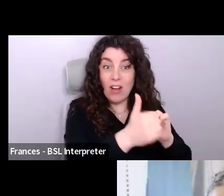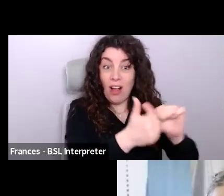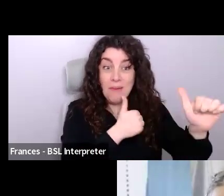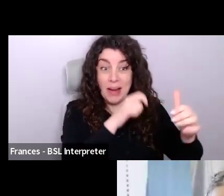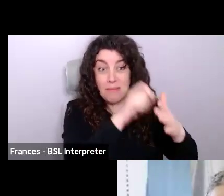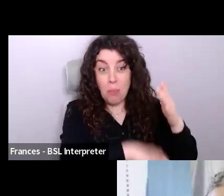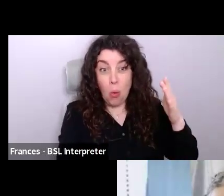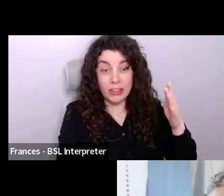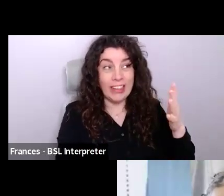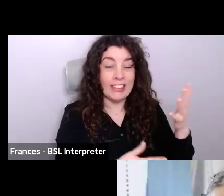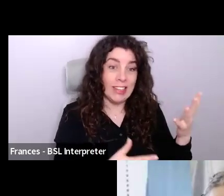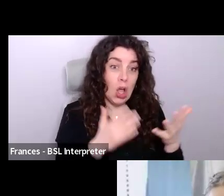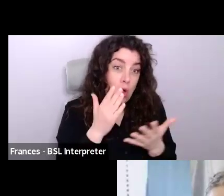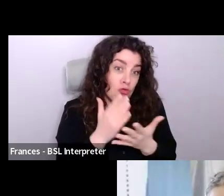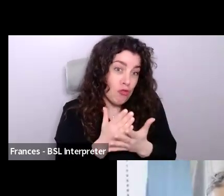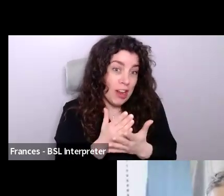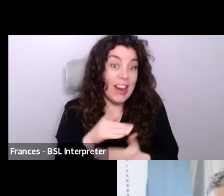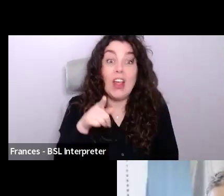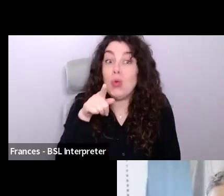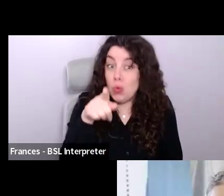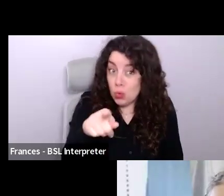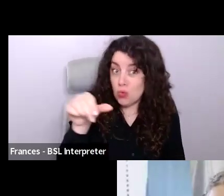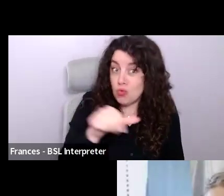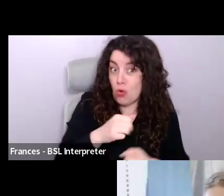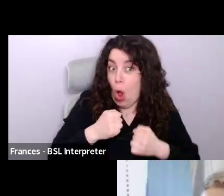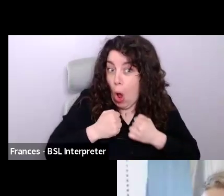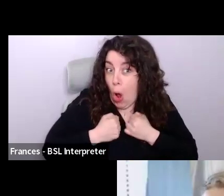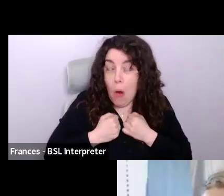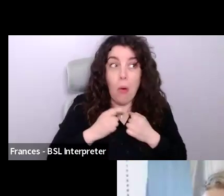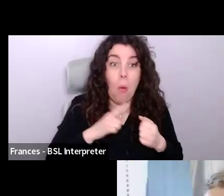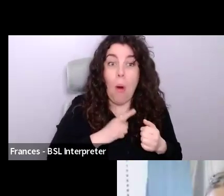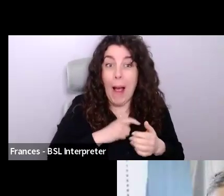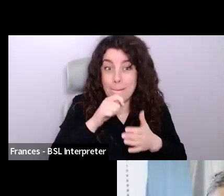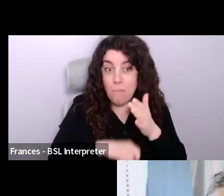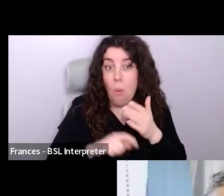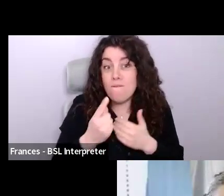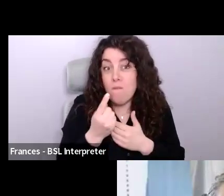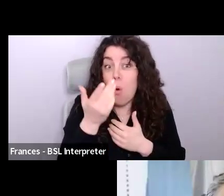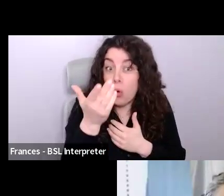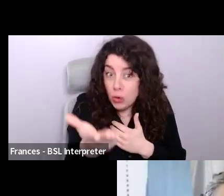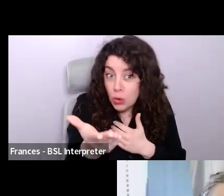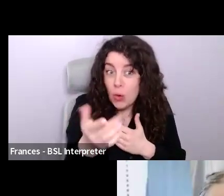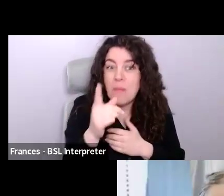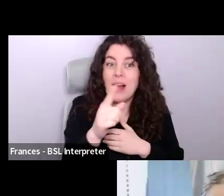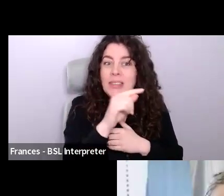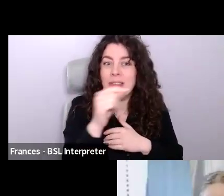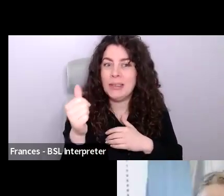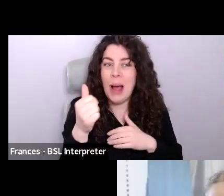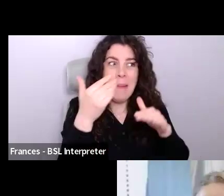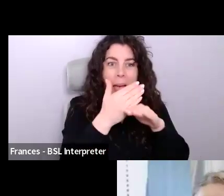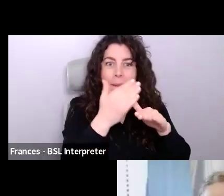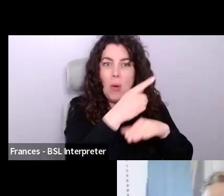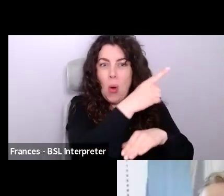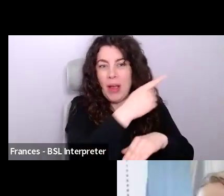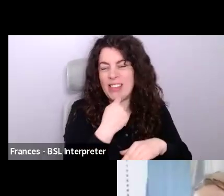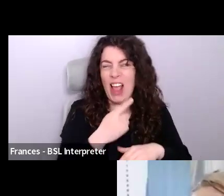you should be owning it. You're the applicant. It was bought for you. But there are some employers who are a bit more difficult, and they say, I paid